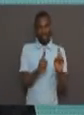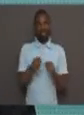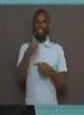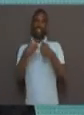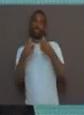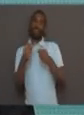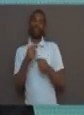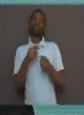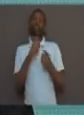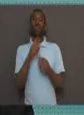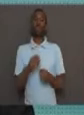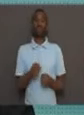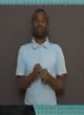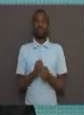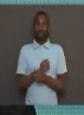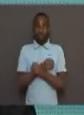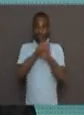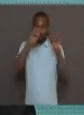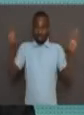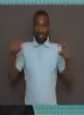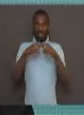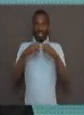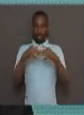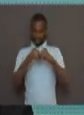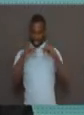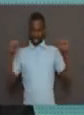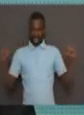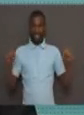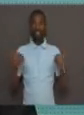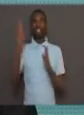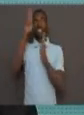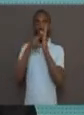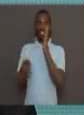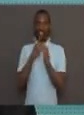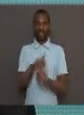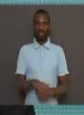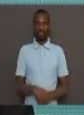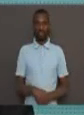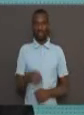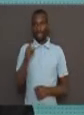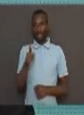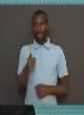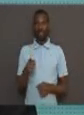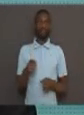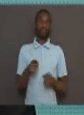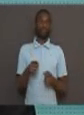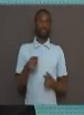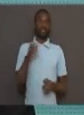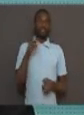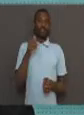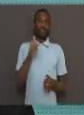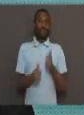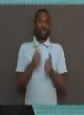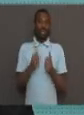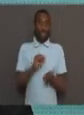It also comes from the emission of electromagnetic radiation,